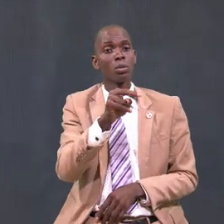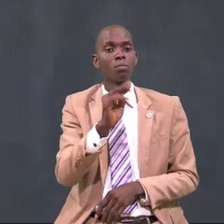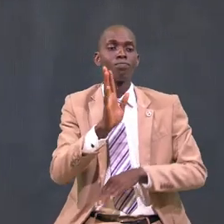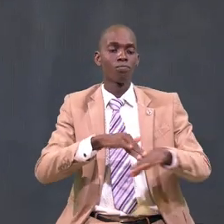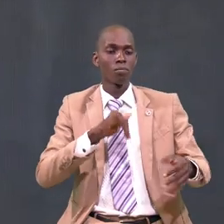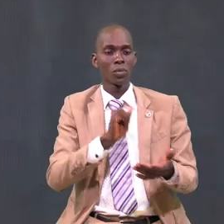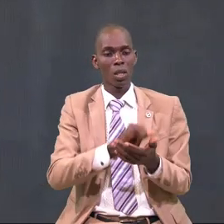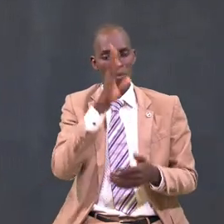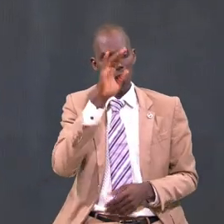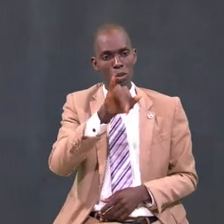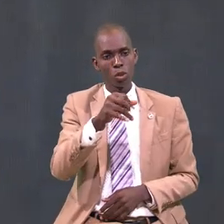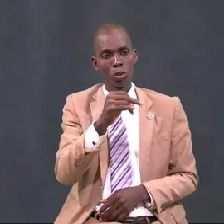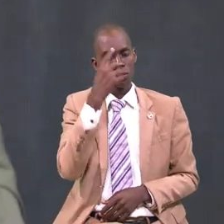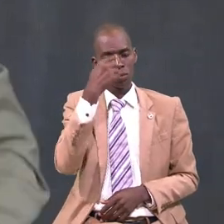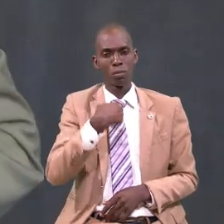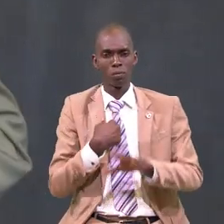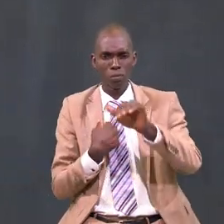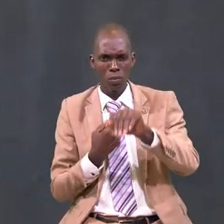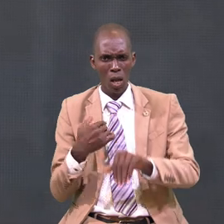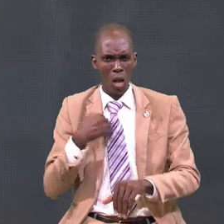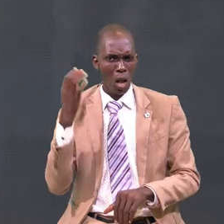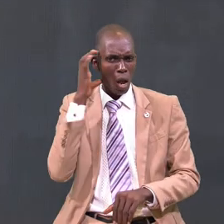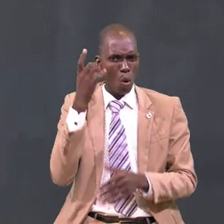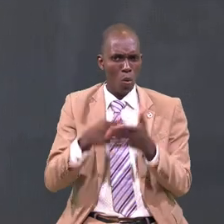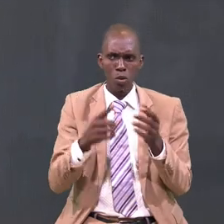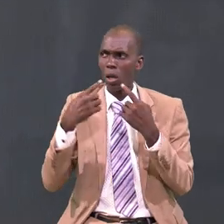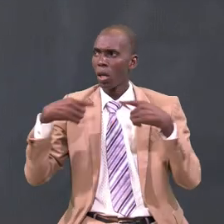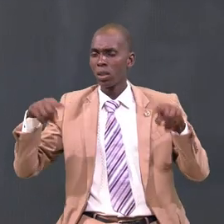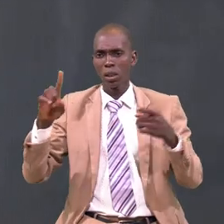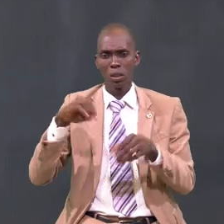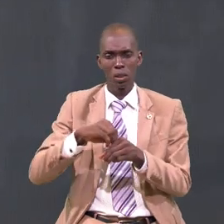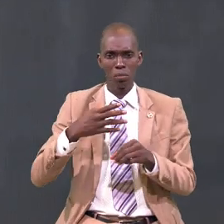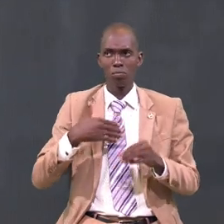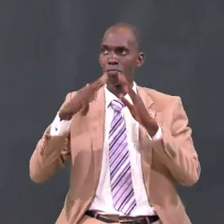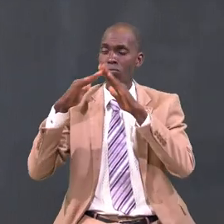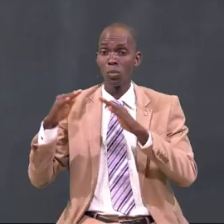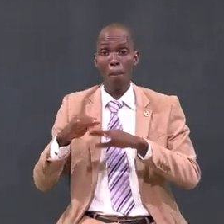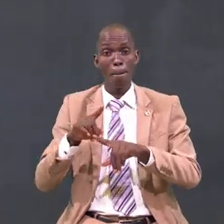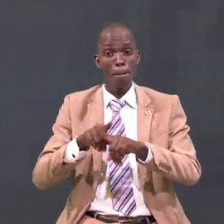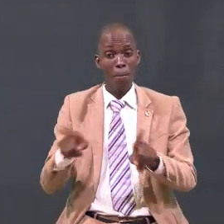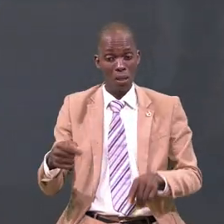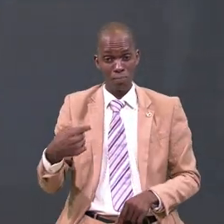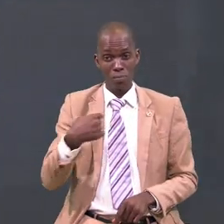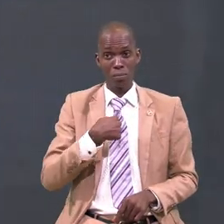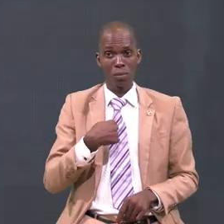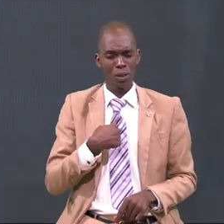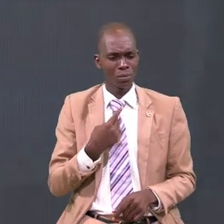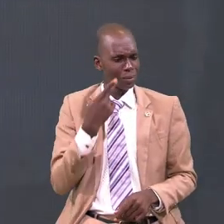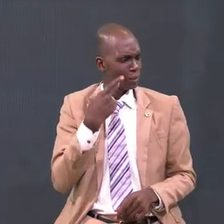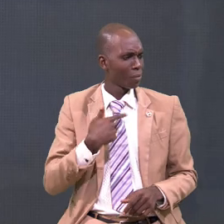I hear what you've told everybody. But me, look at my